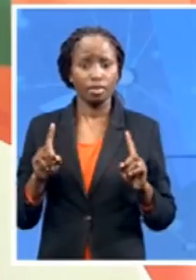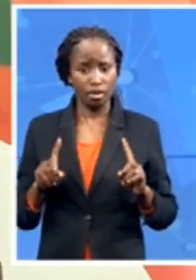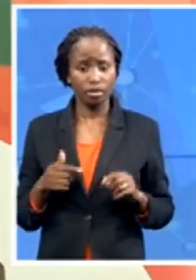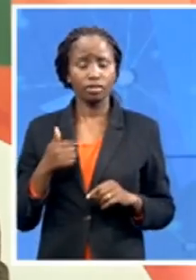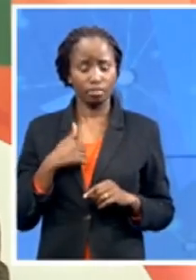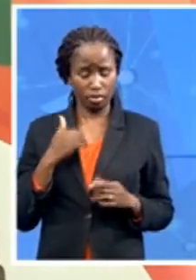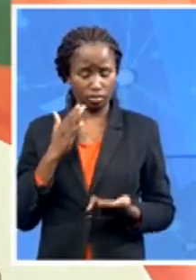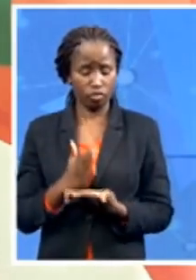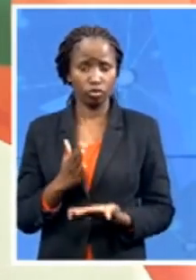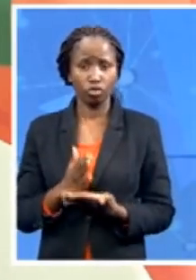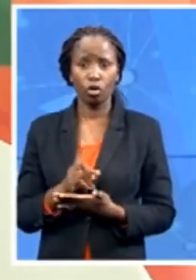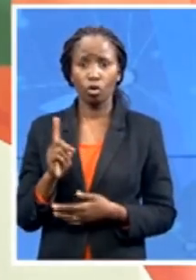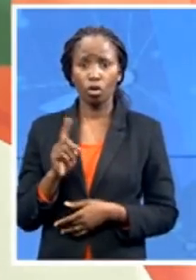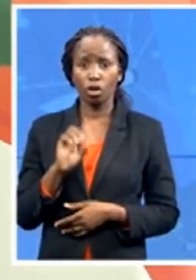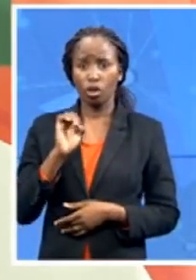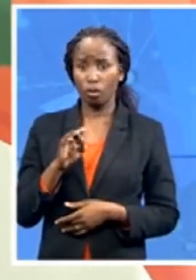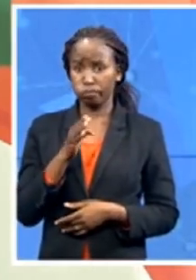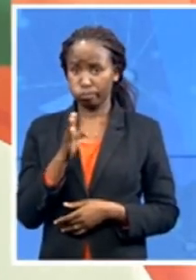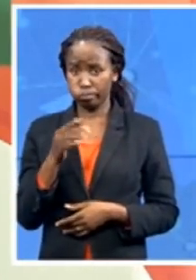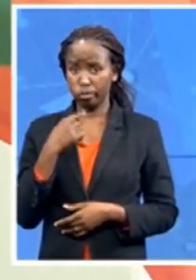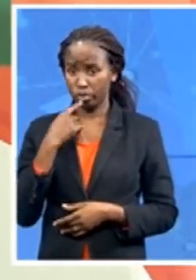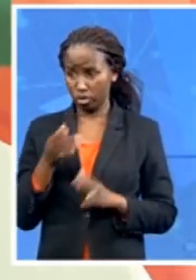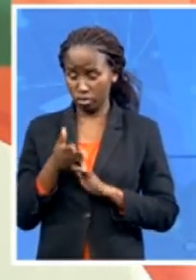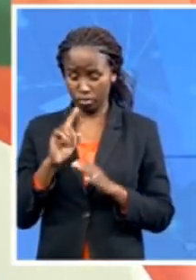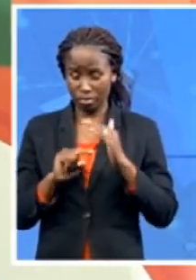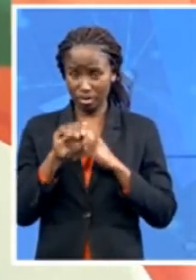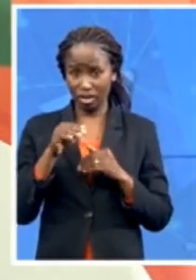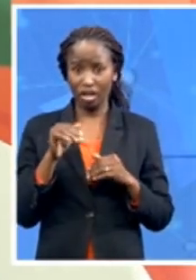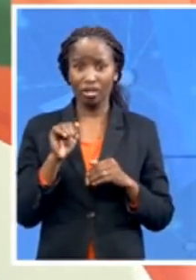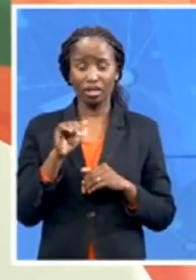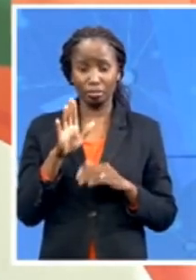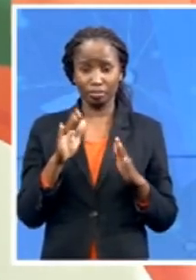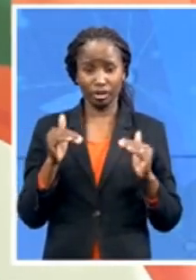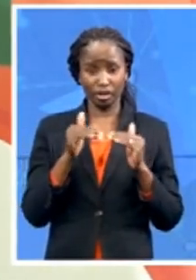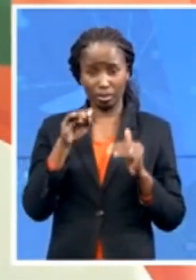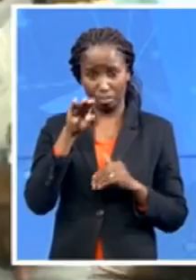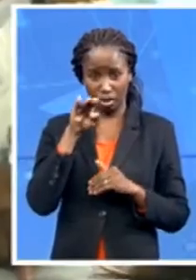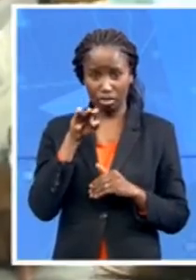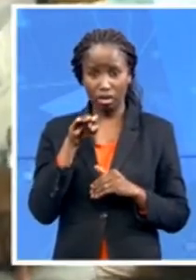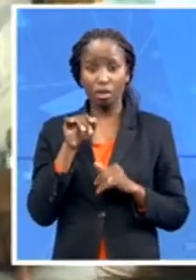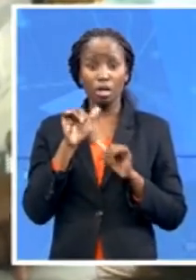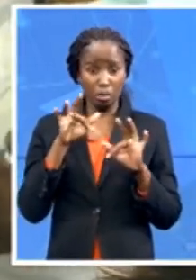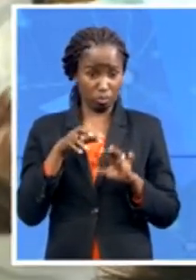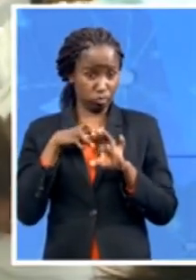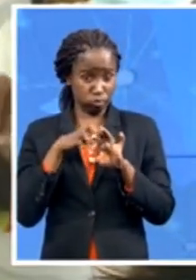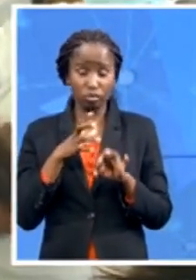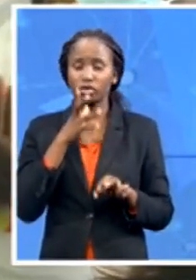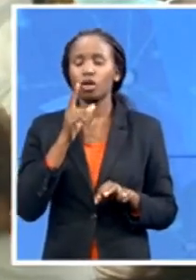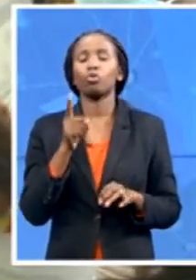ngase Standard Bank. Ito ito yenga lapi zot uvela api. Kubuka